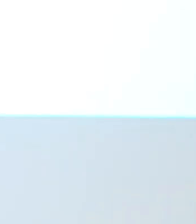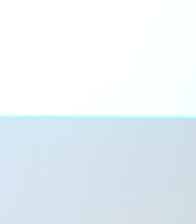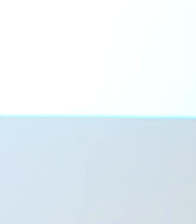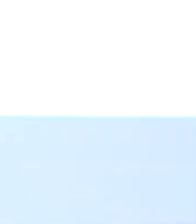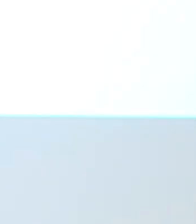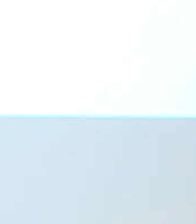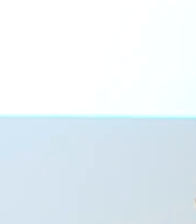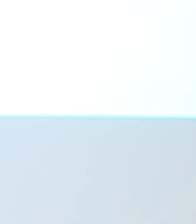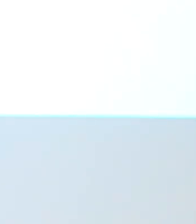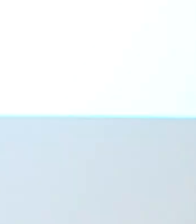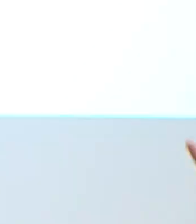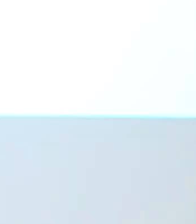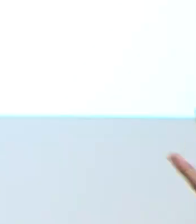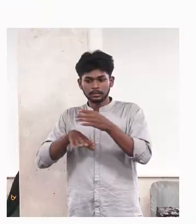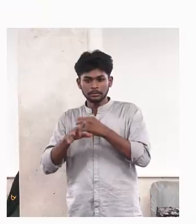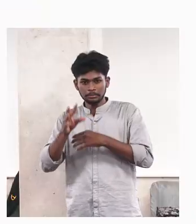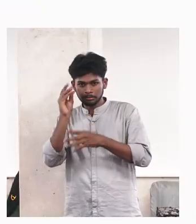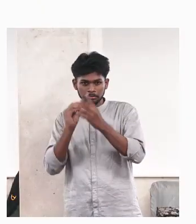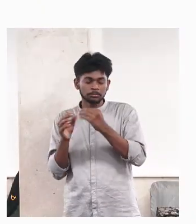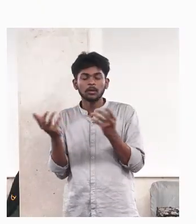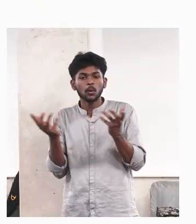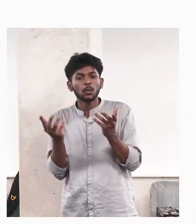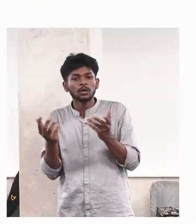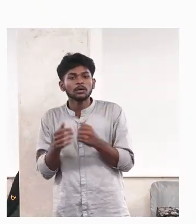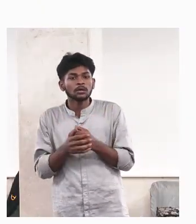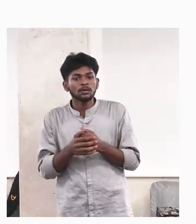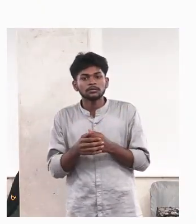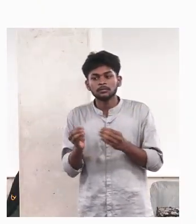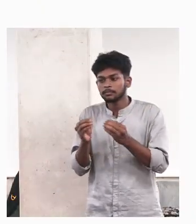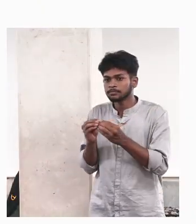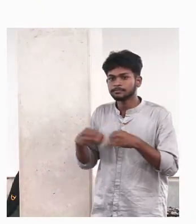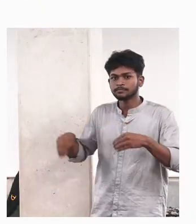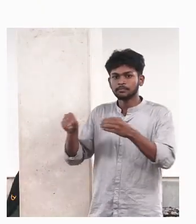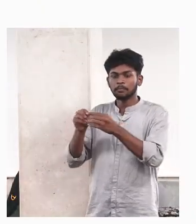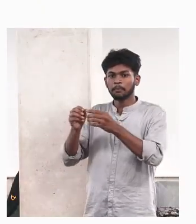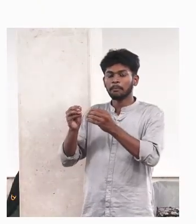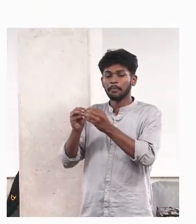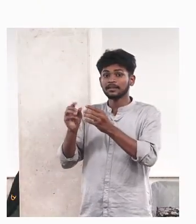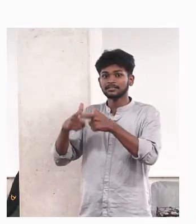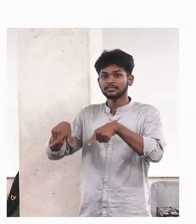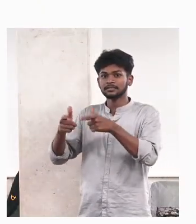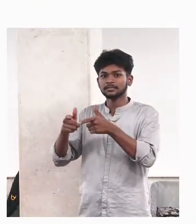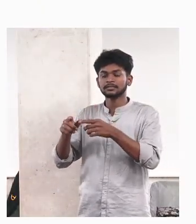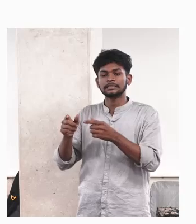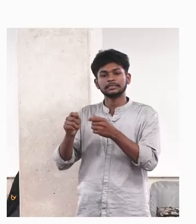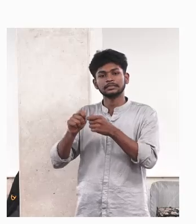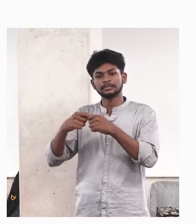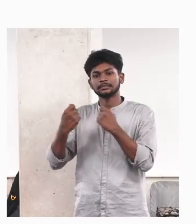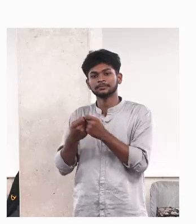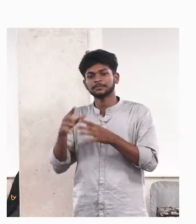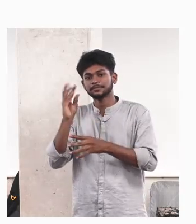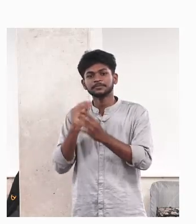what we realized was that the Banyan, we largely do, because if you saw all the things, there's a best practices anywhere.